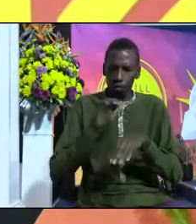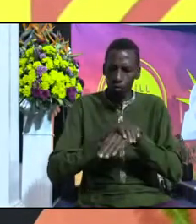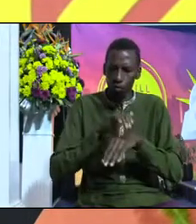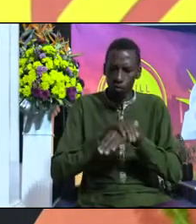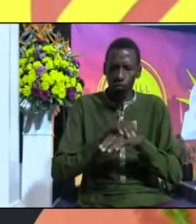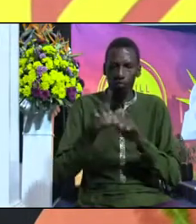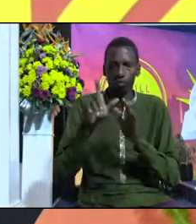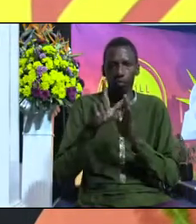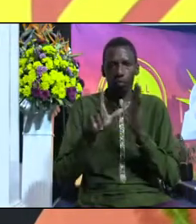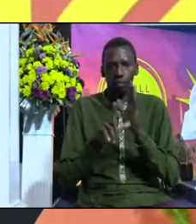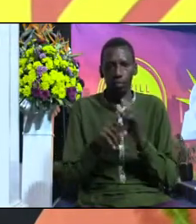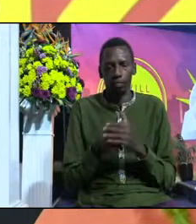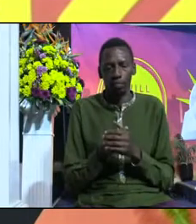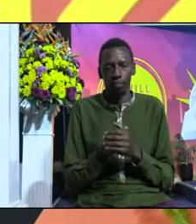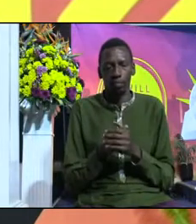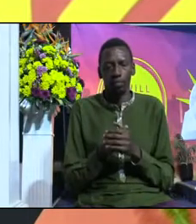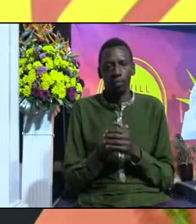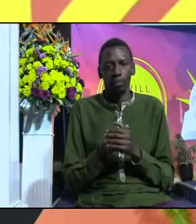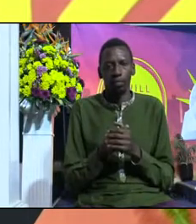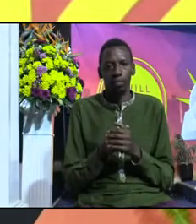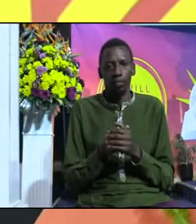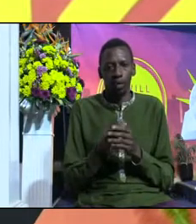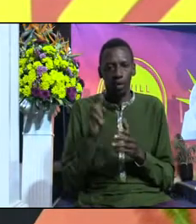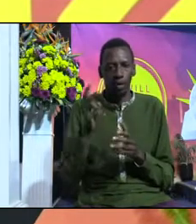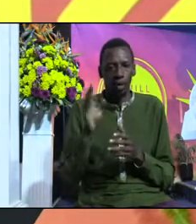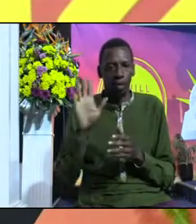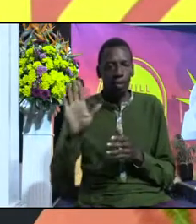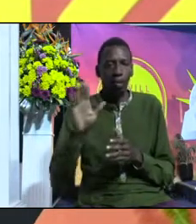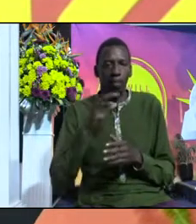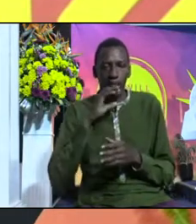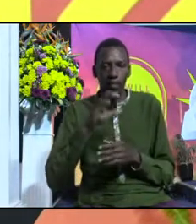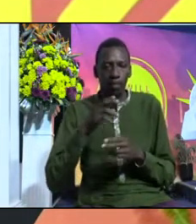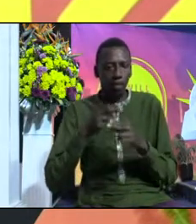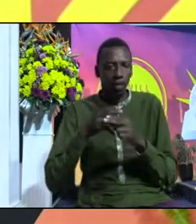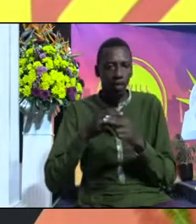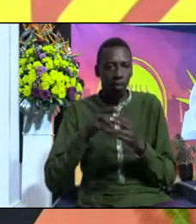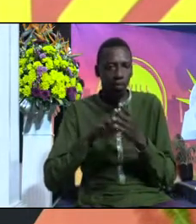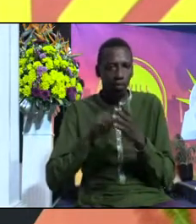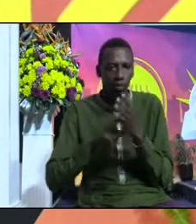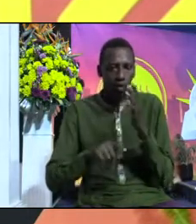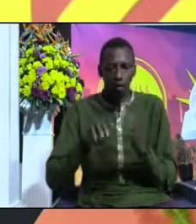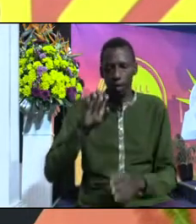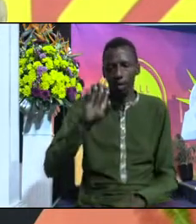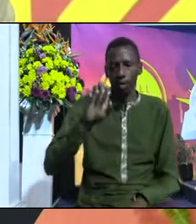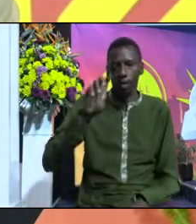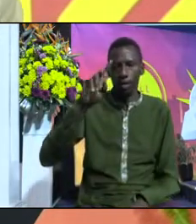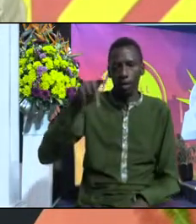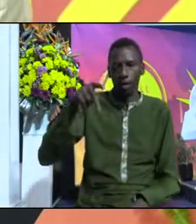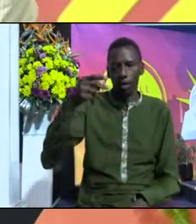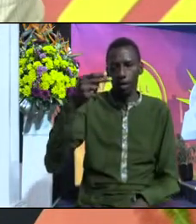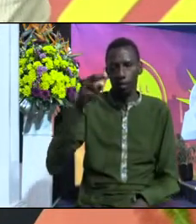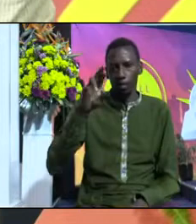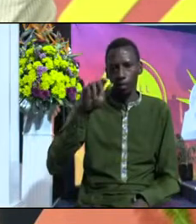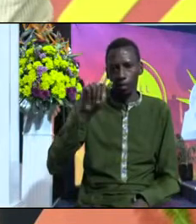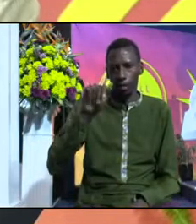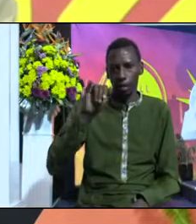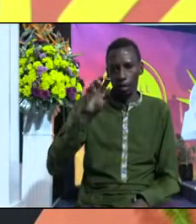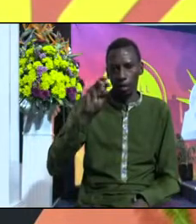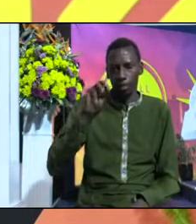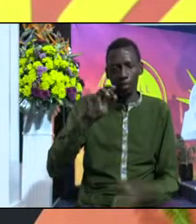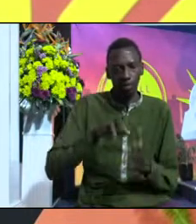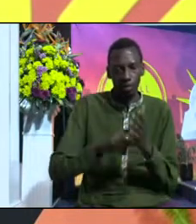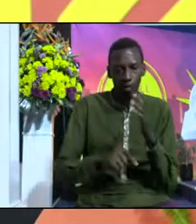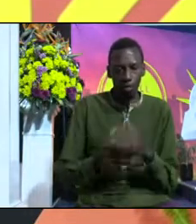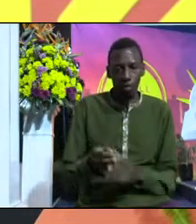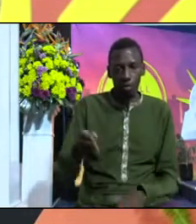lessons. Look at the second son's name. Ephraim. God has given me